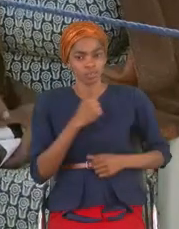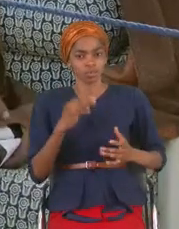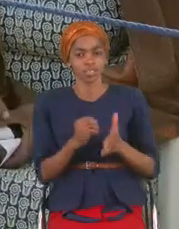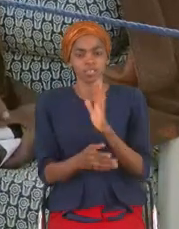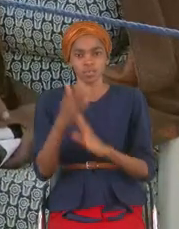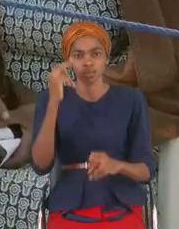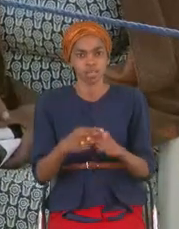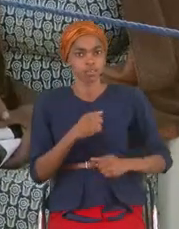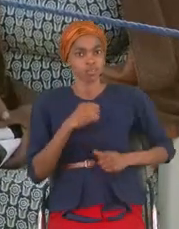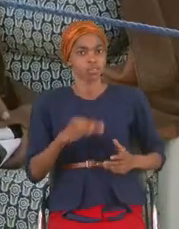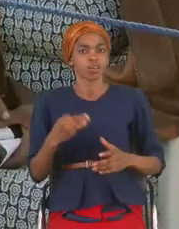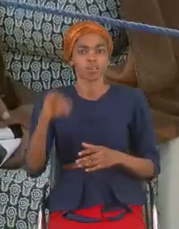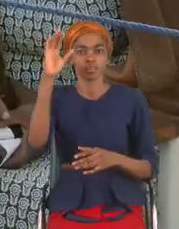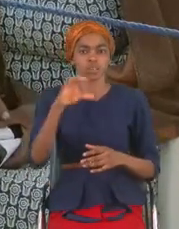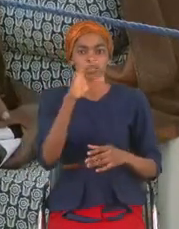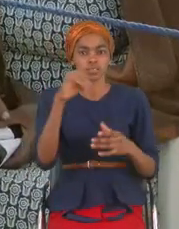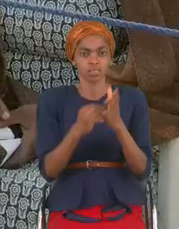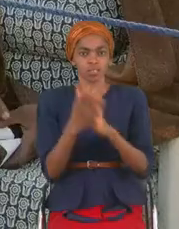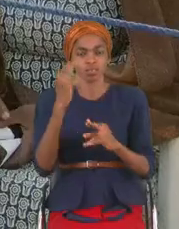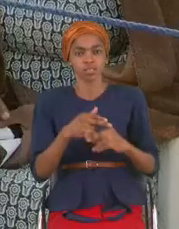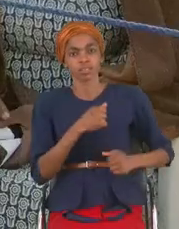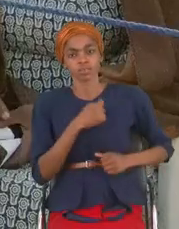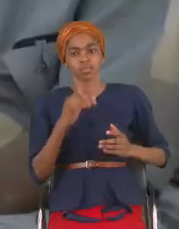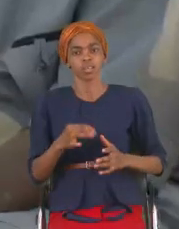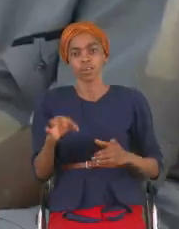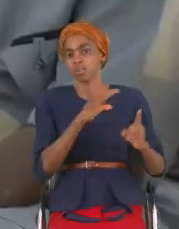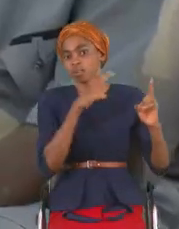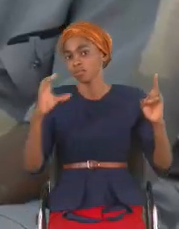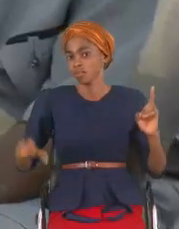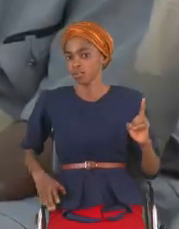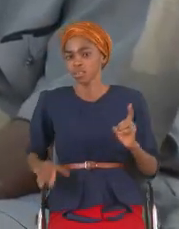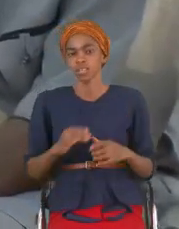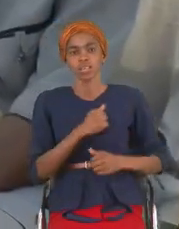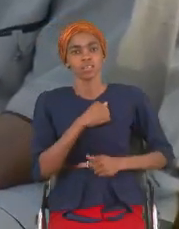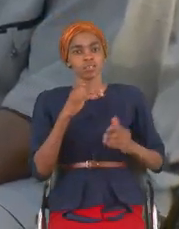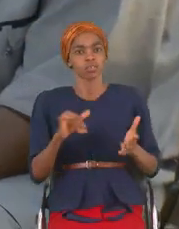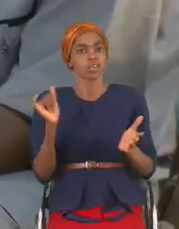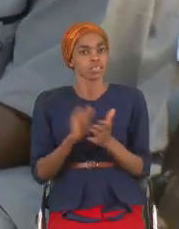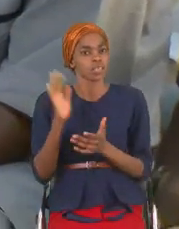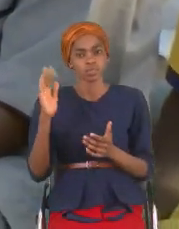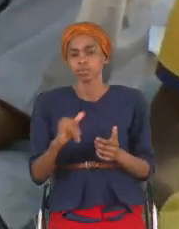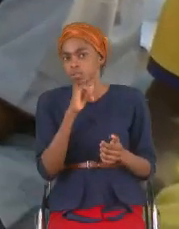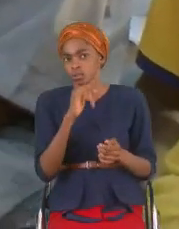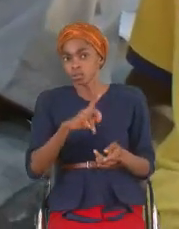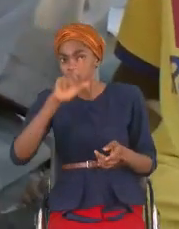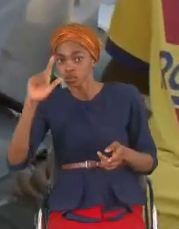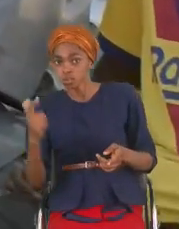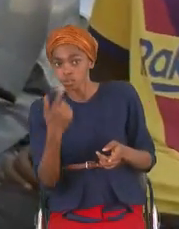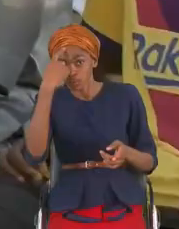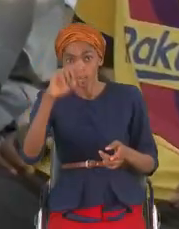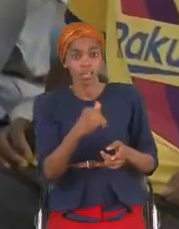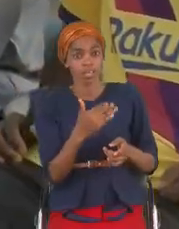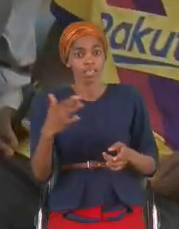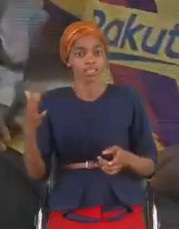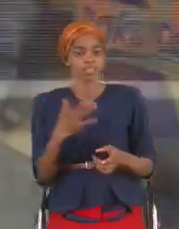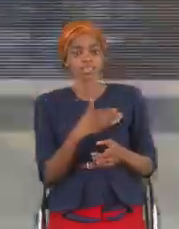of the cross, a soldier of Christ, a soldier that will not turn for anything, and